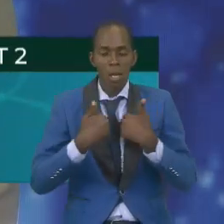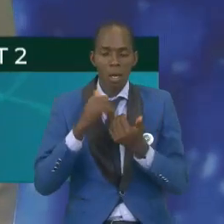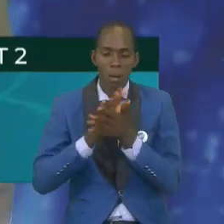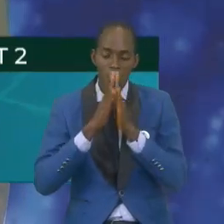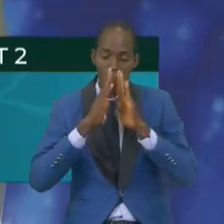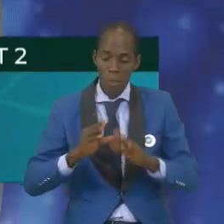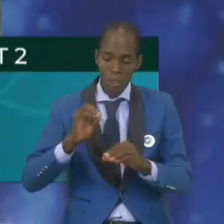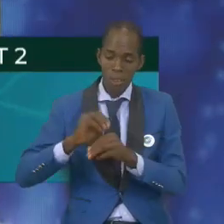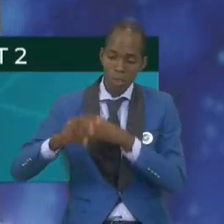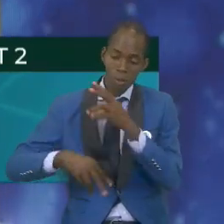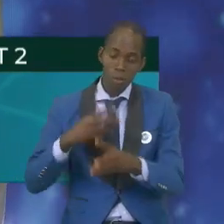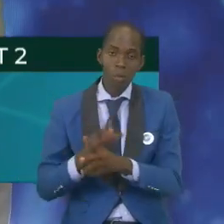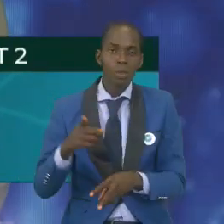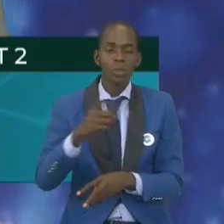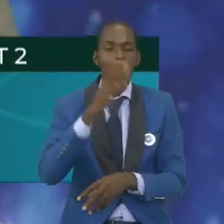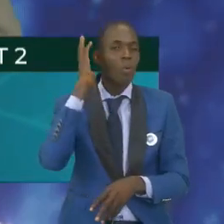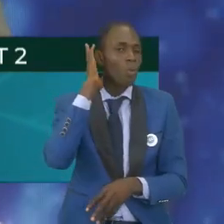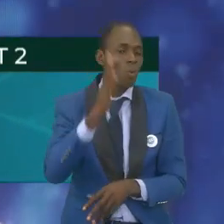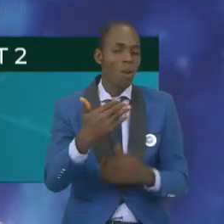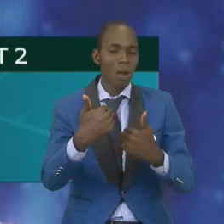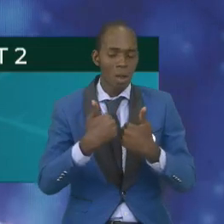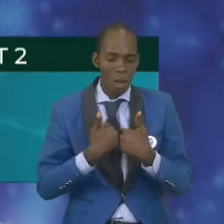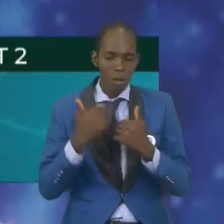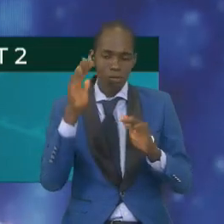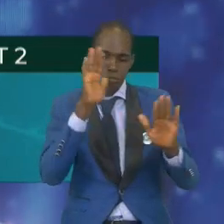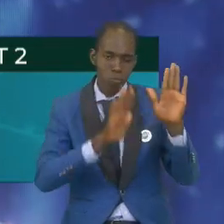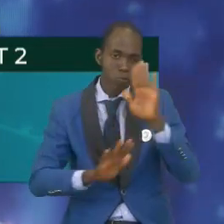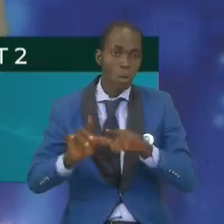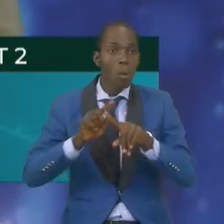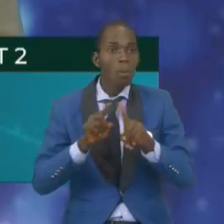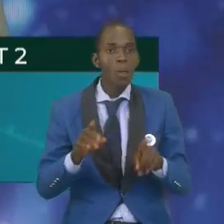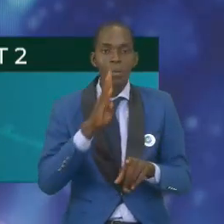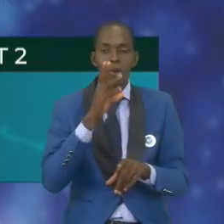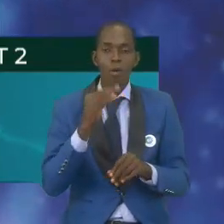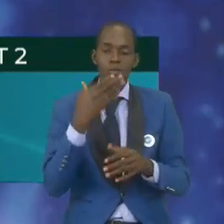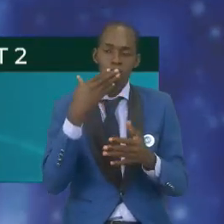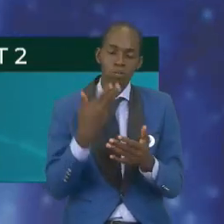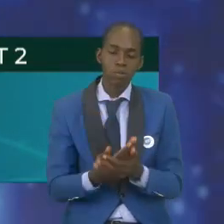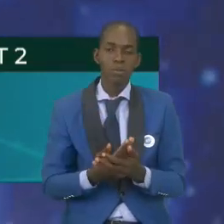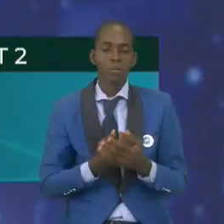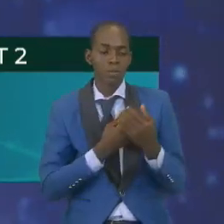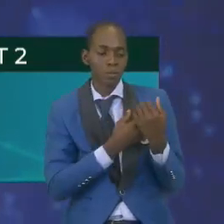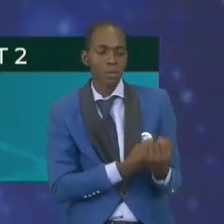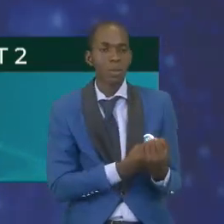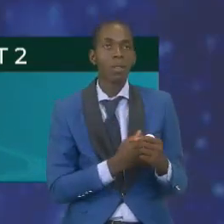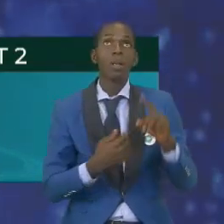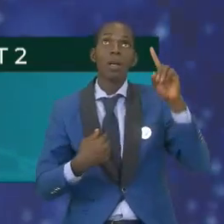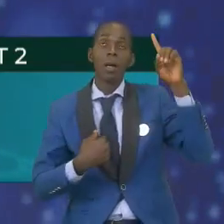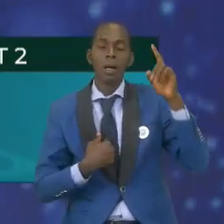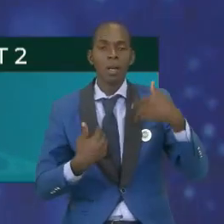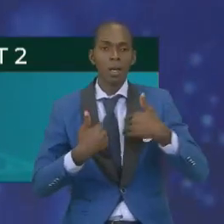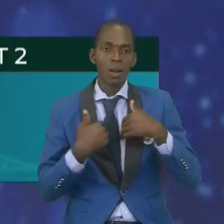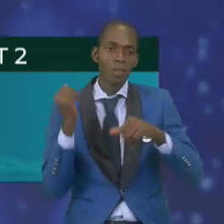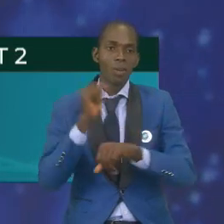world ye shall have tribulation, but be of good cheer. I have